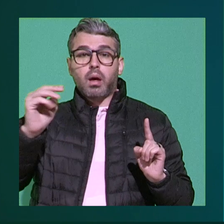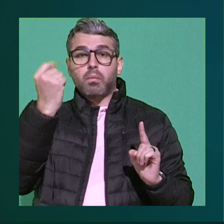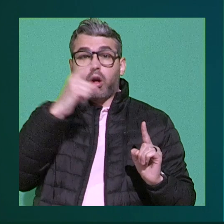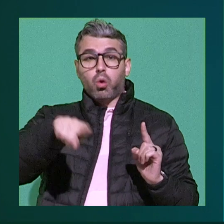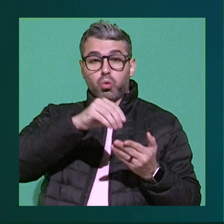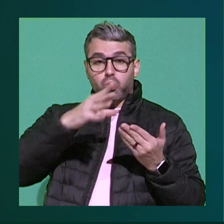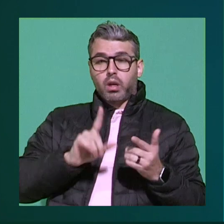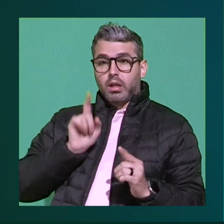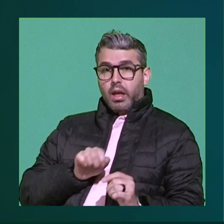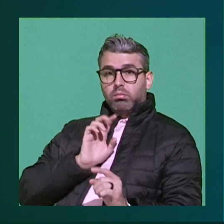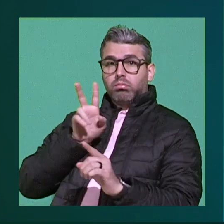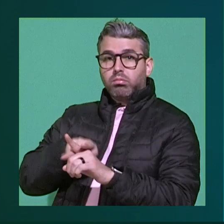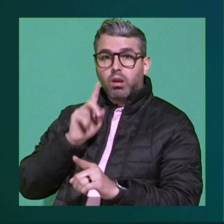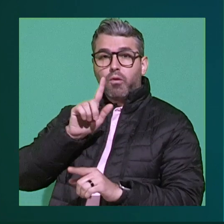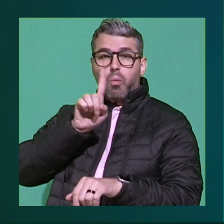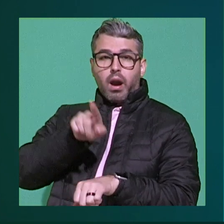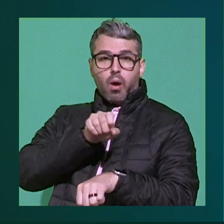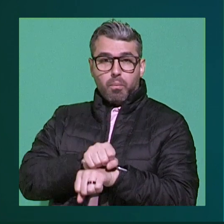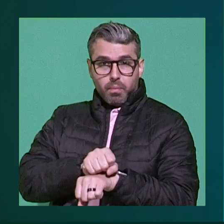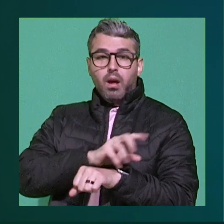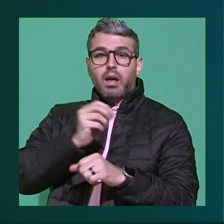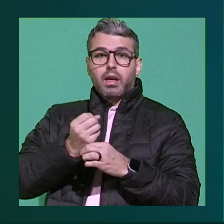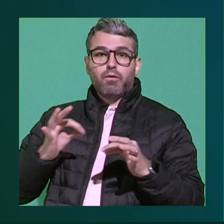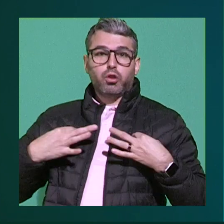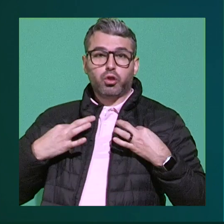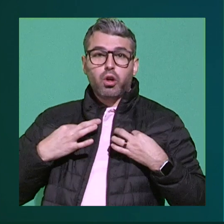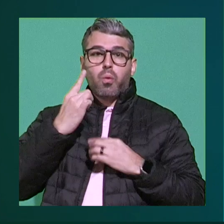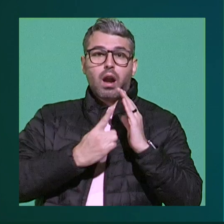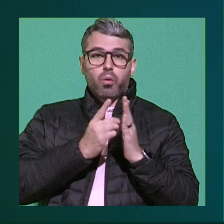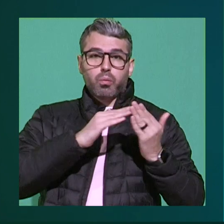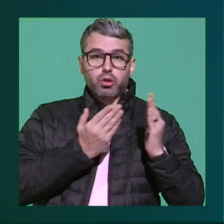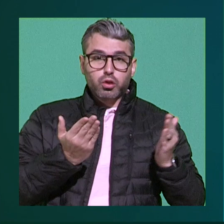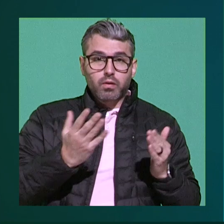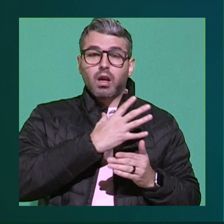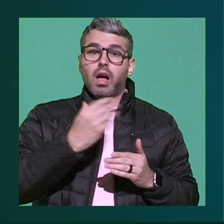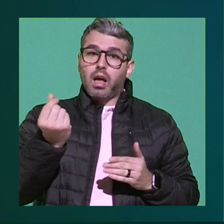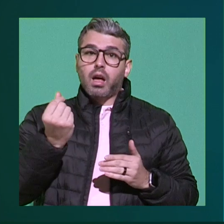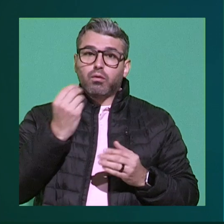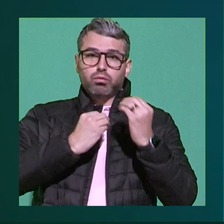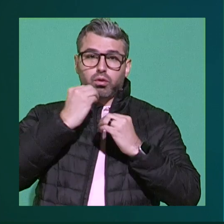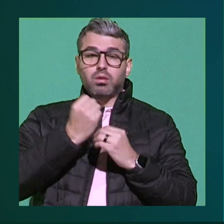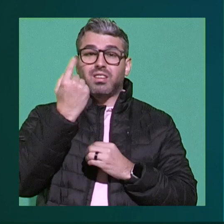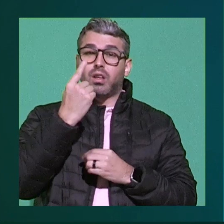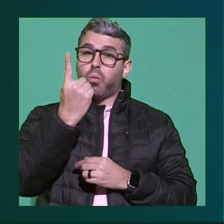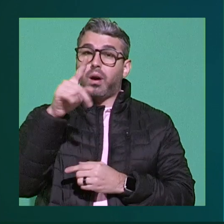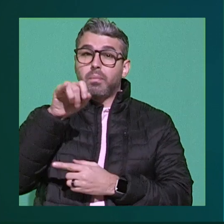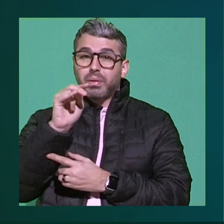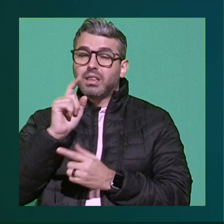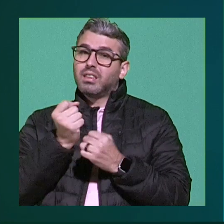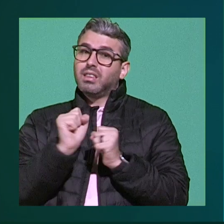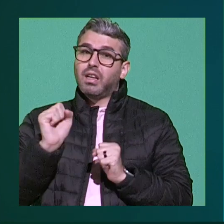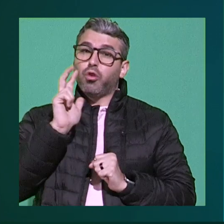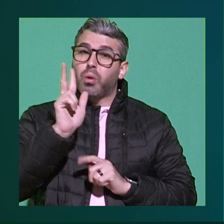and will receive a free t-shirt, unlimited food, and an hour of community service. One donated pint of blood can save the lives of